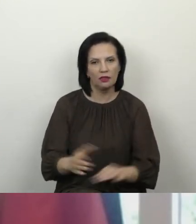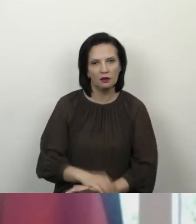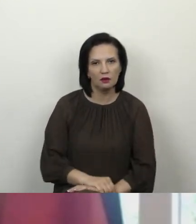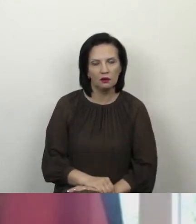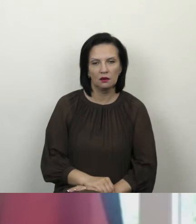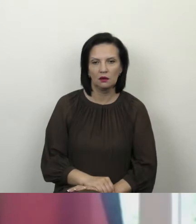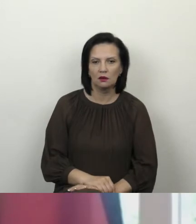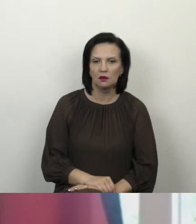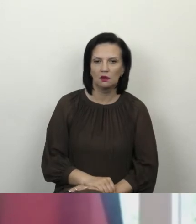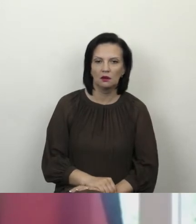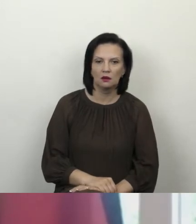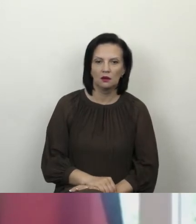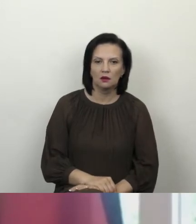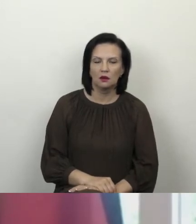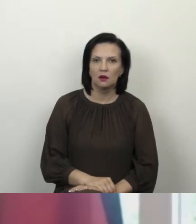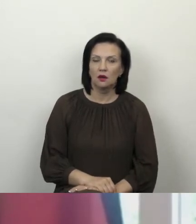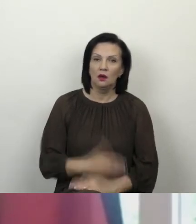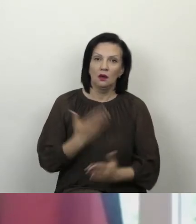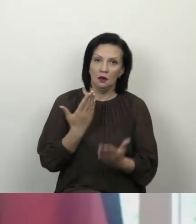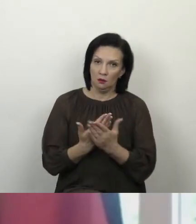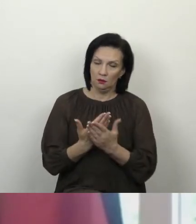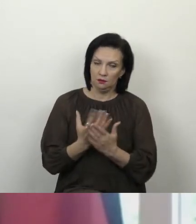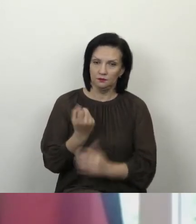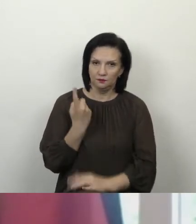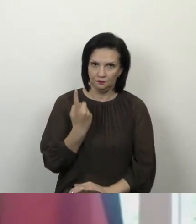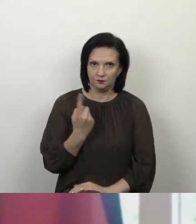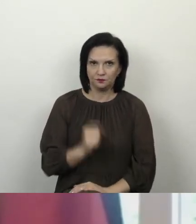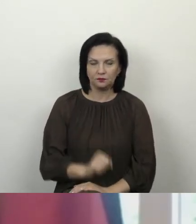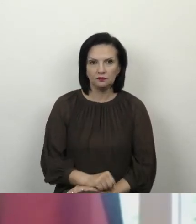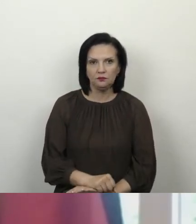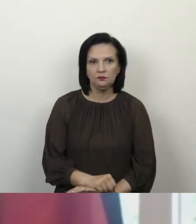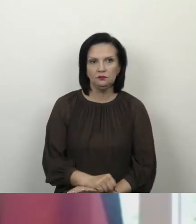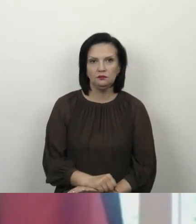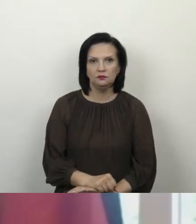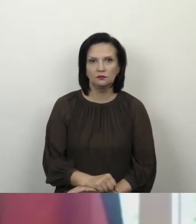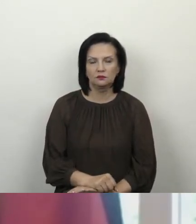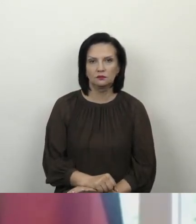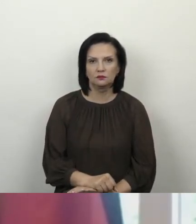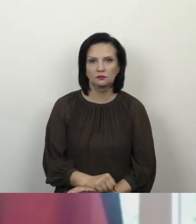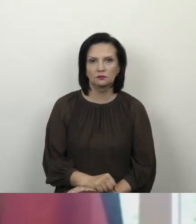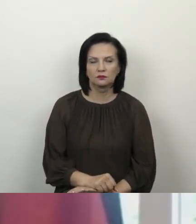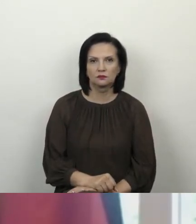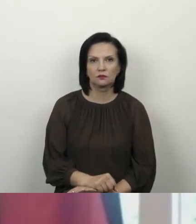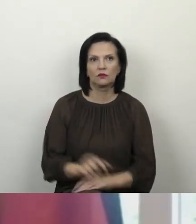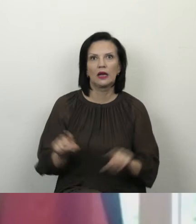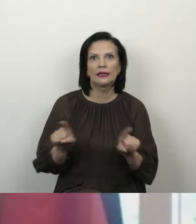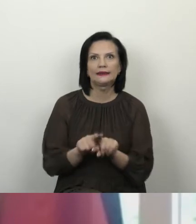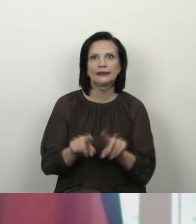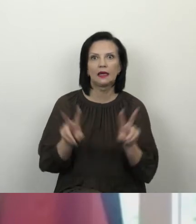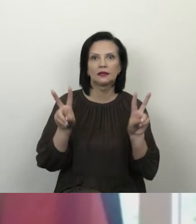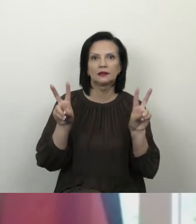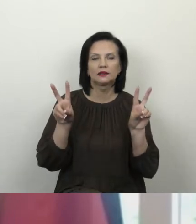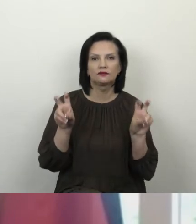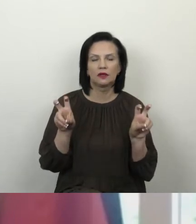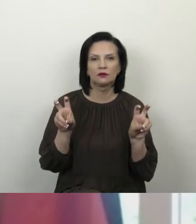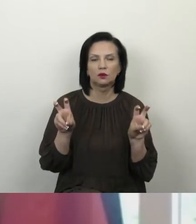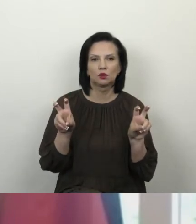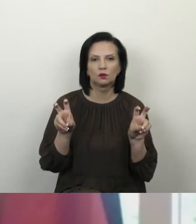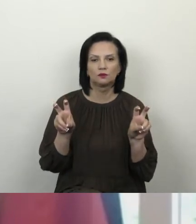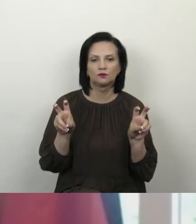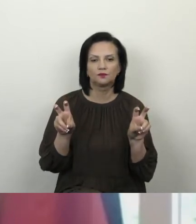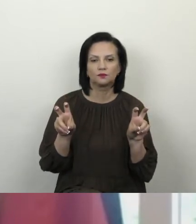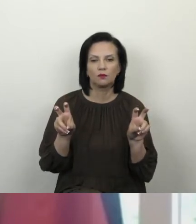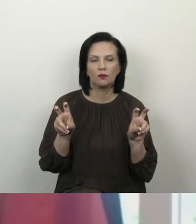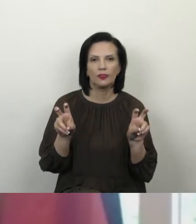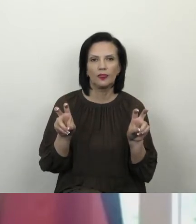Another example for so-called gerrymandering. In 2015,